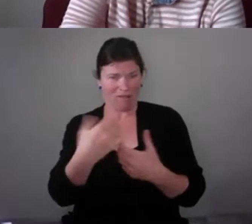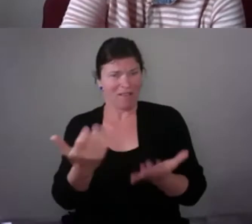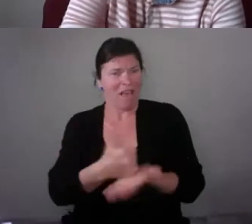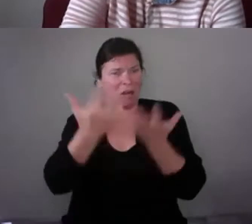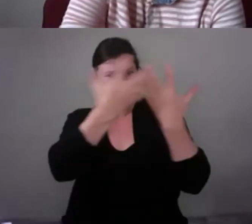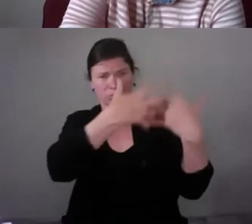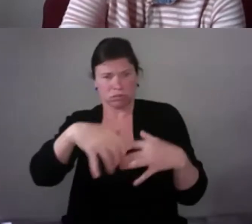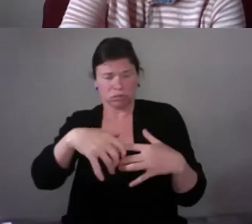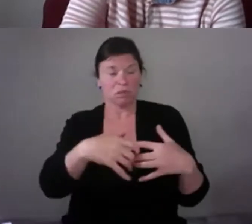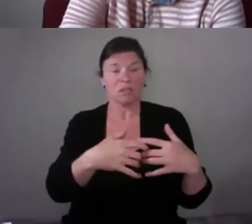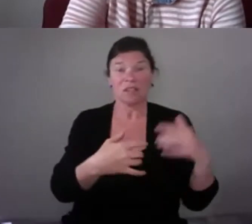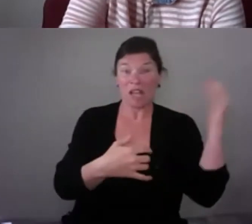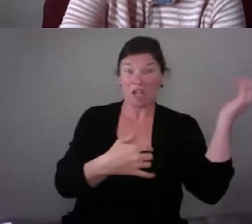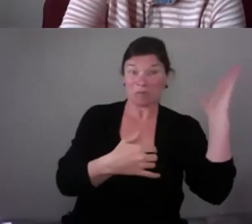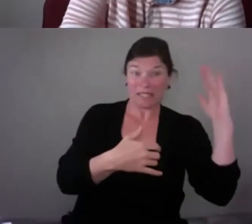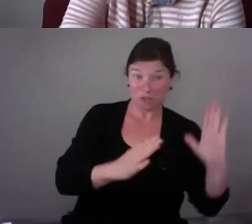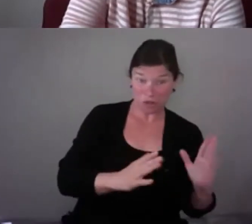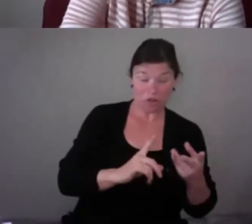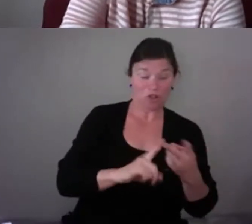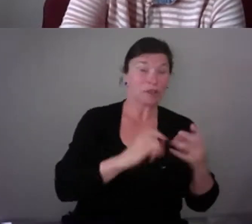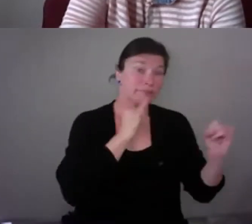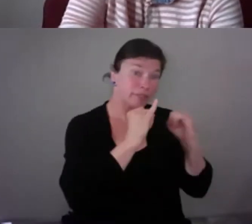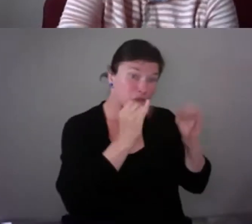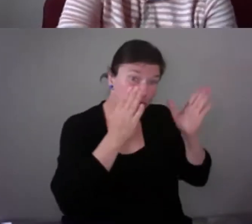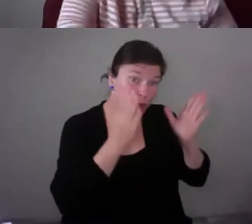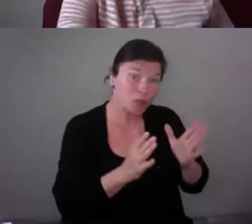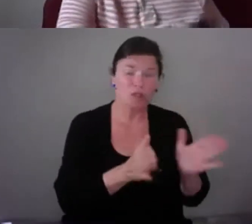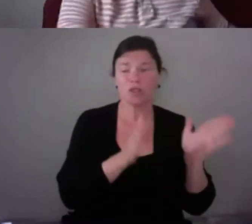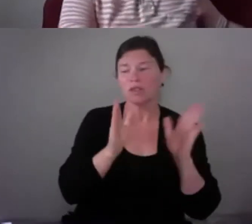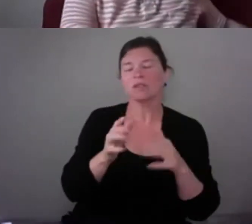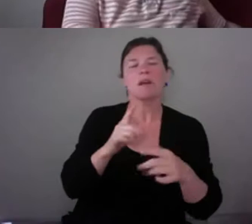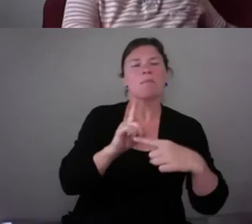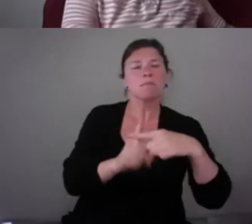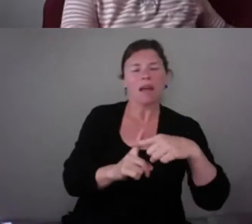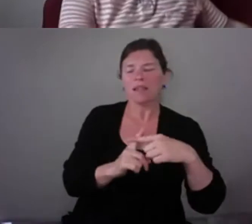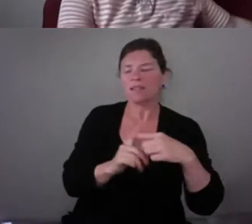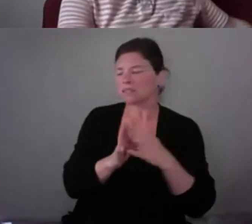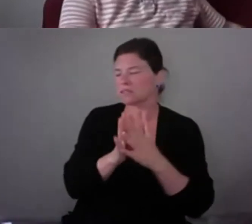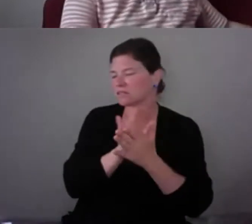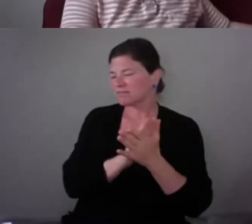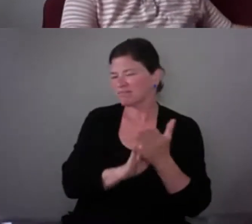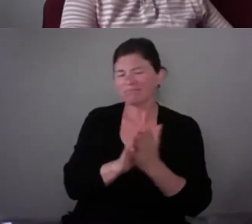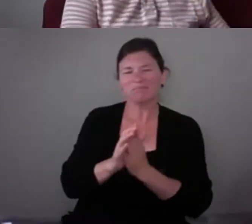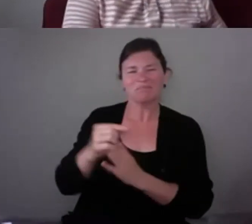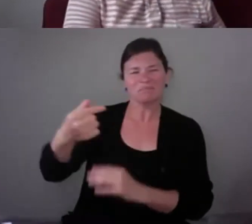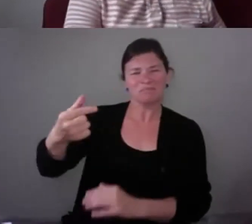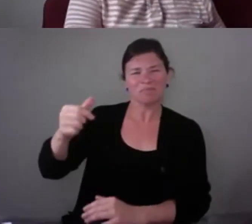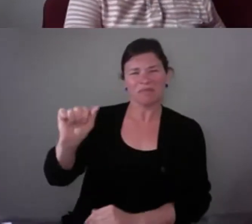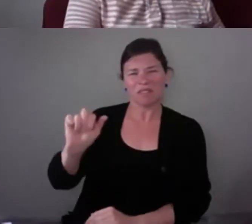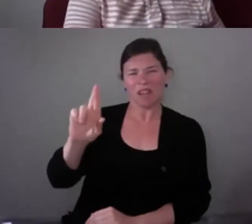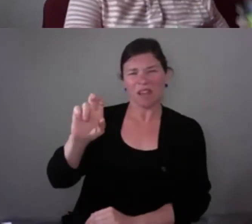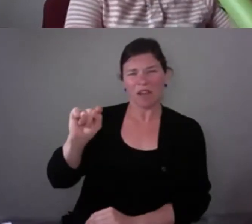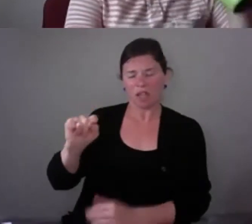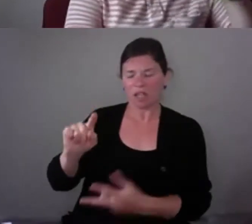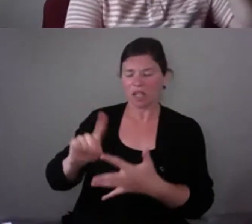guest speakers, but we also want to make sure we are thanking Garrett, Dominic,